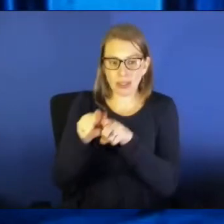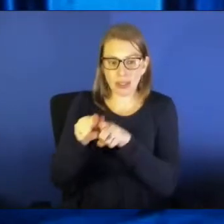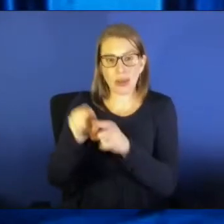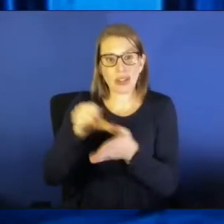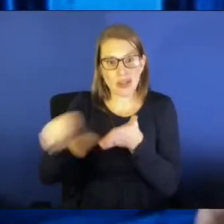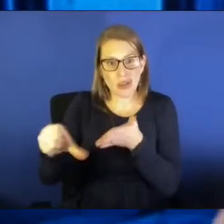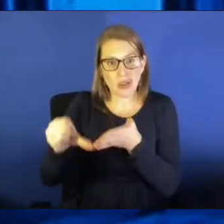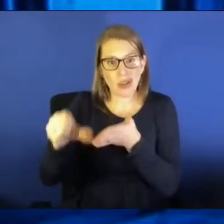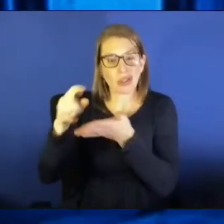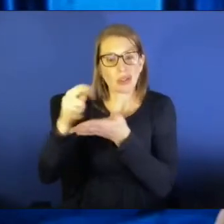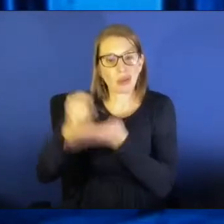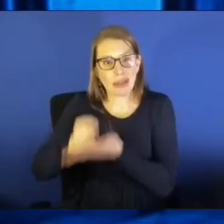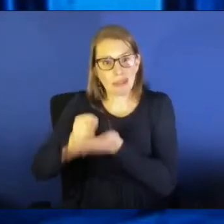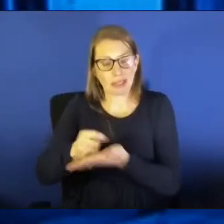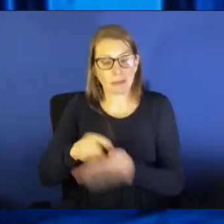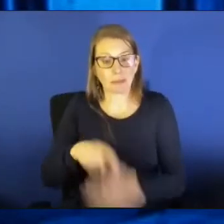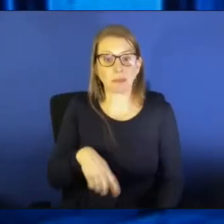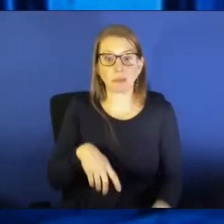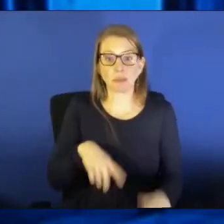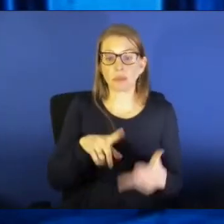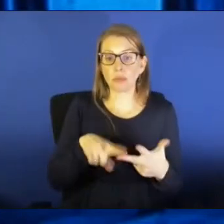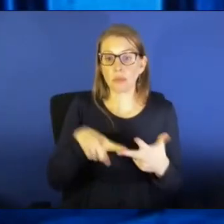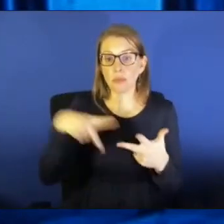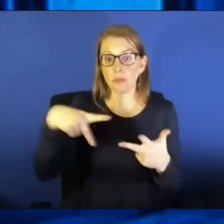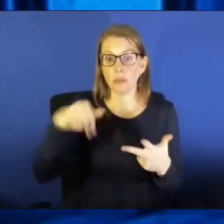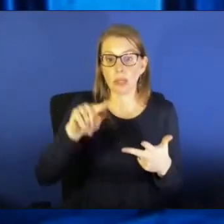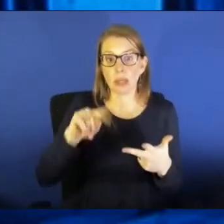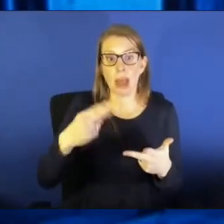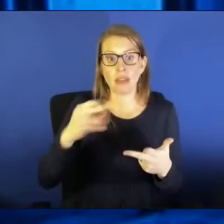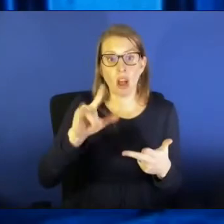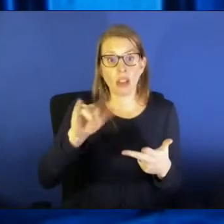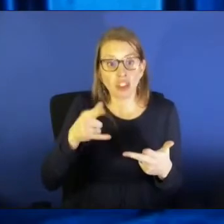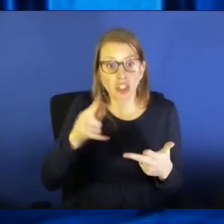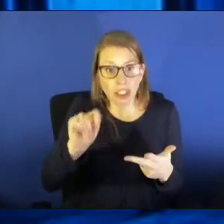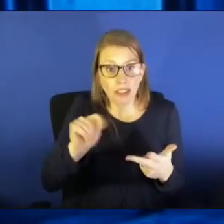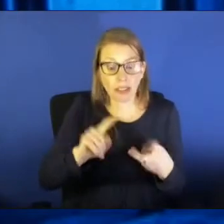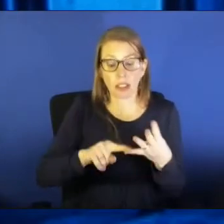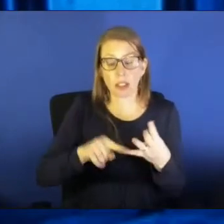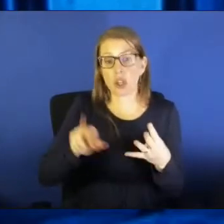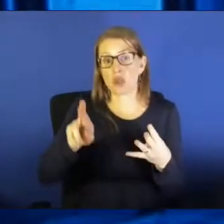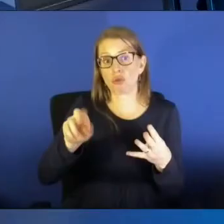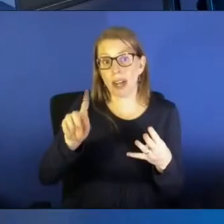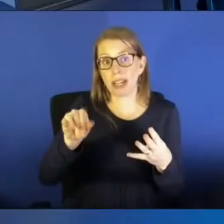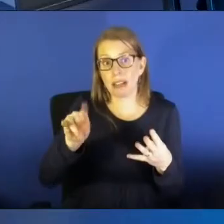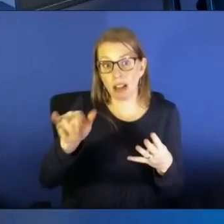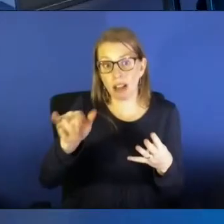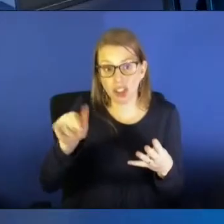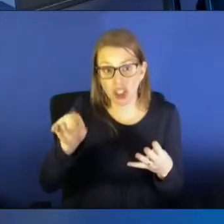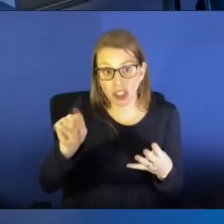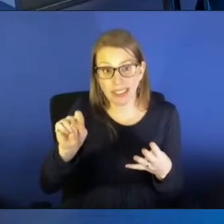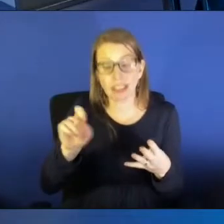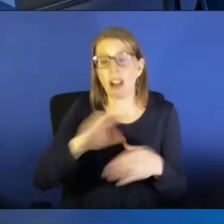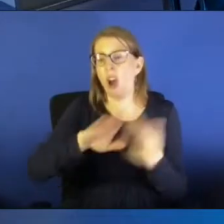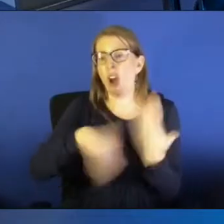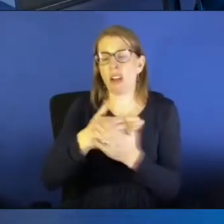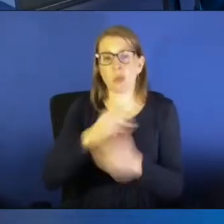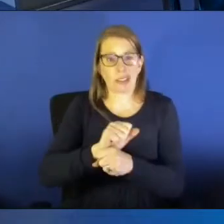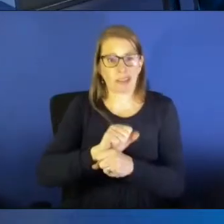with pathologists and radiologists and others that participate. But what would you say, Luke? Yeah, I think the most